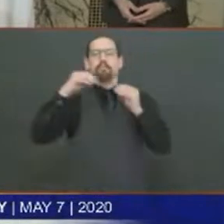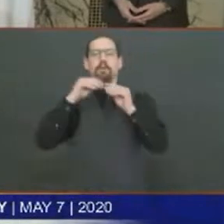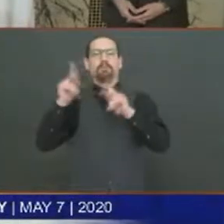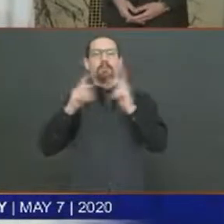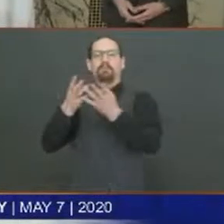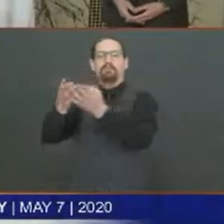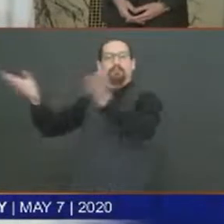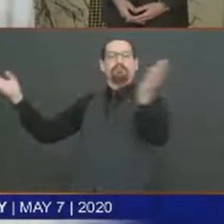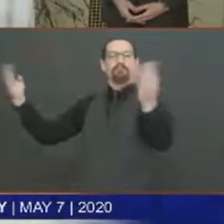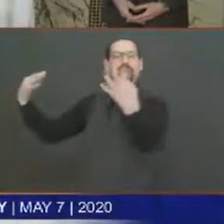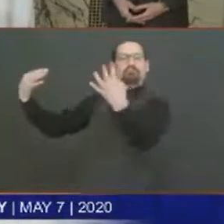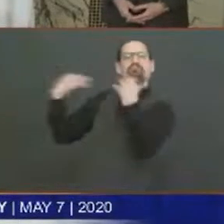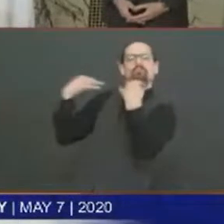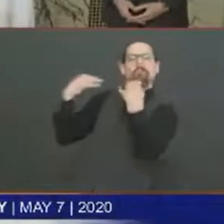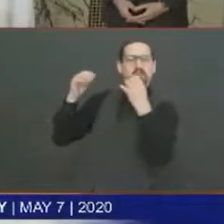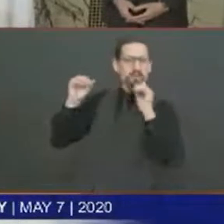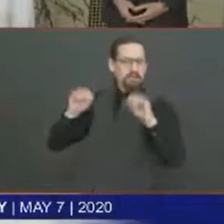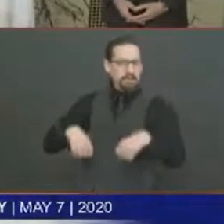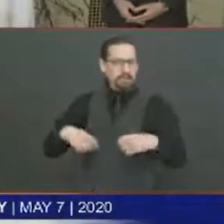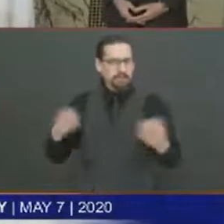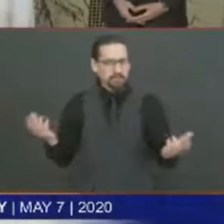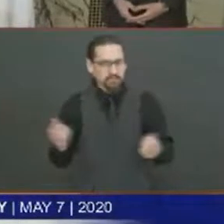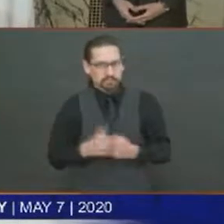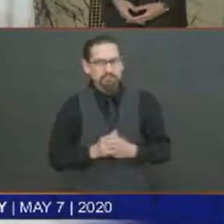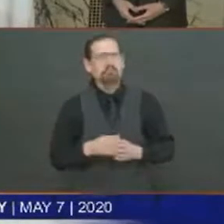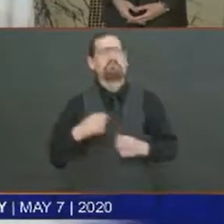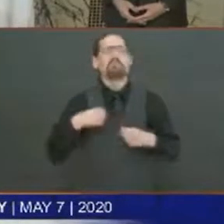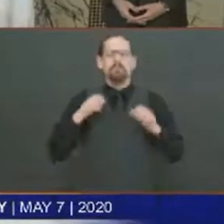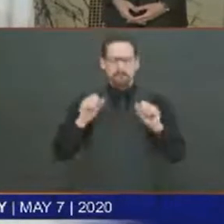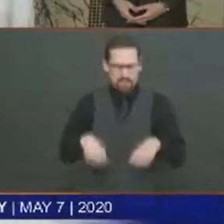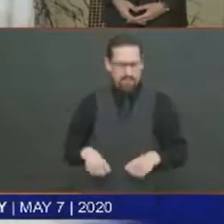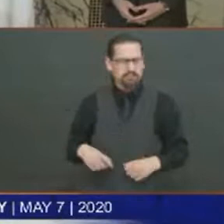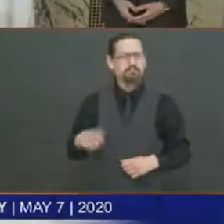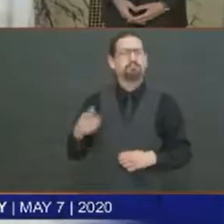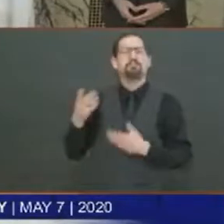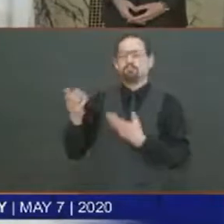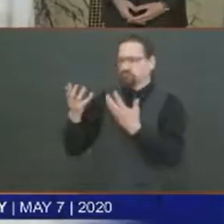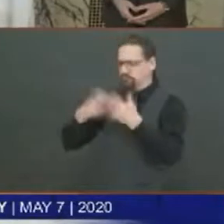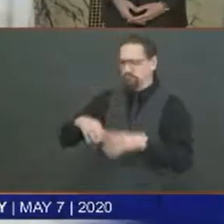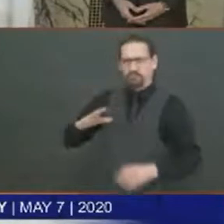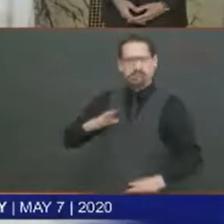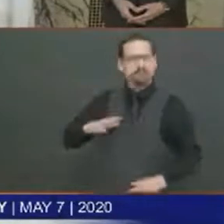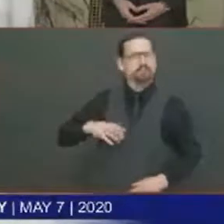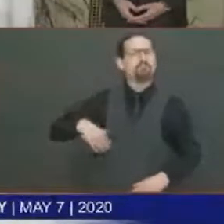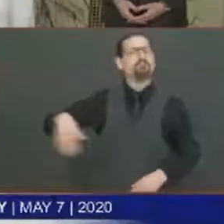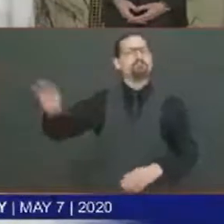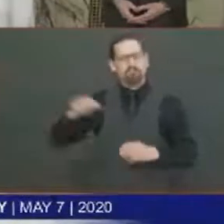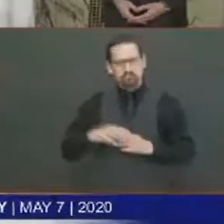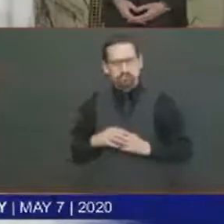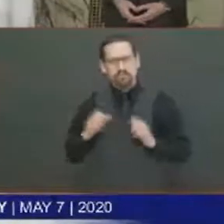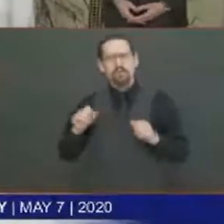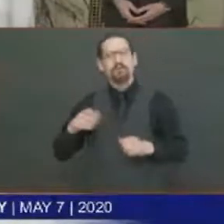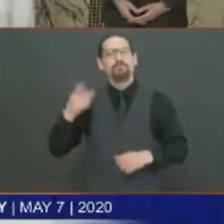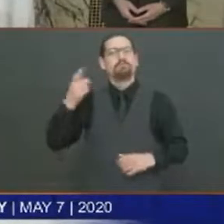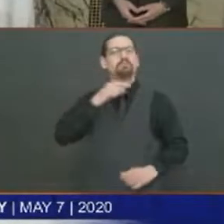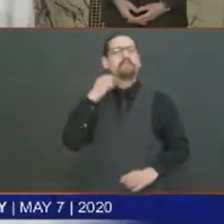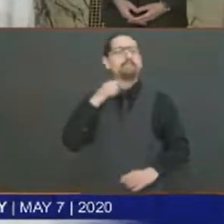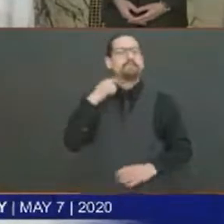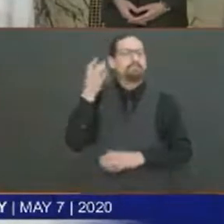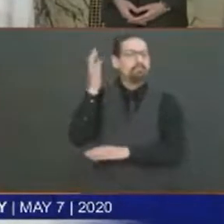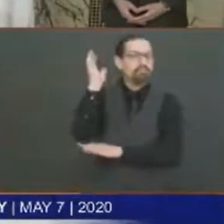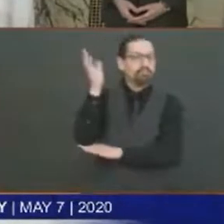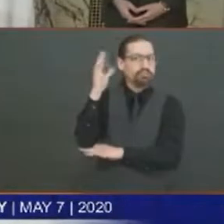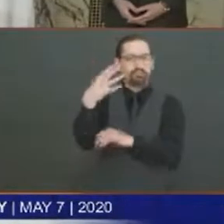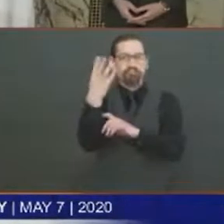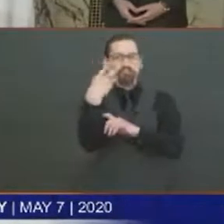number of people. So if you'd like to be there with a cantor or an altar server, videographer, a few people, and stream that out,